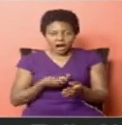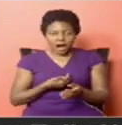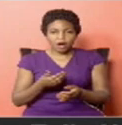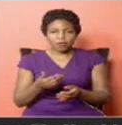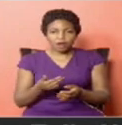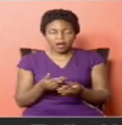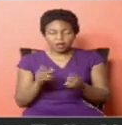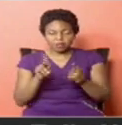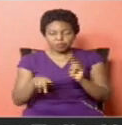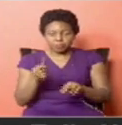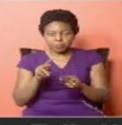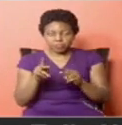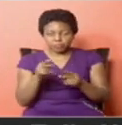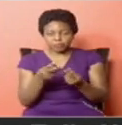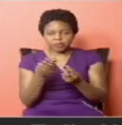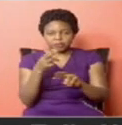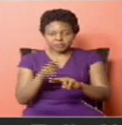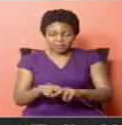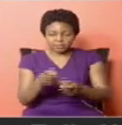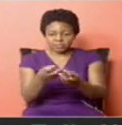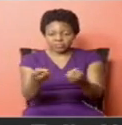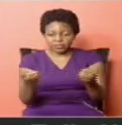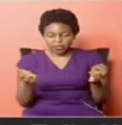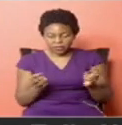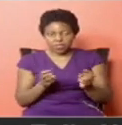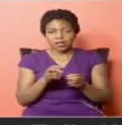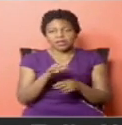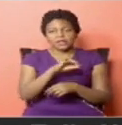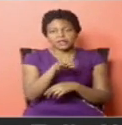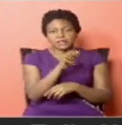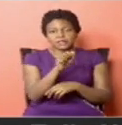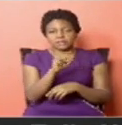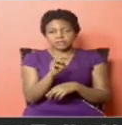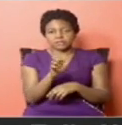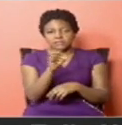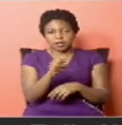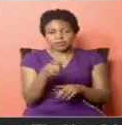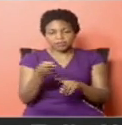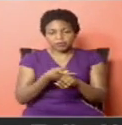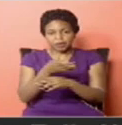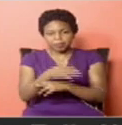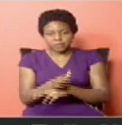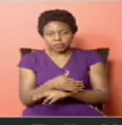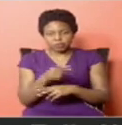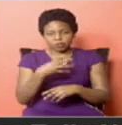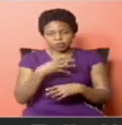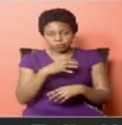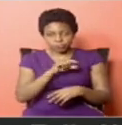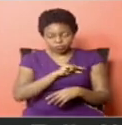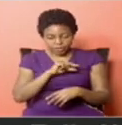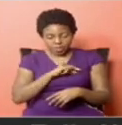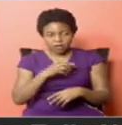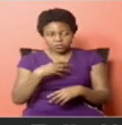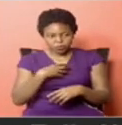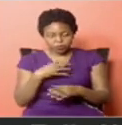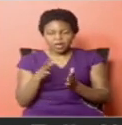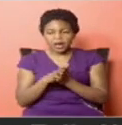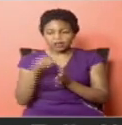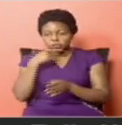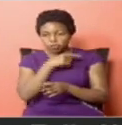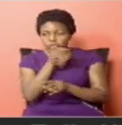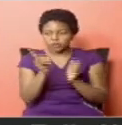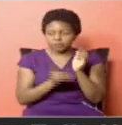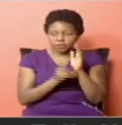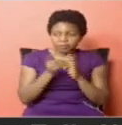distinguished panelists, Mr. James Ebitu from the Minister of Gender, Labor and Social Development,